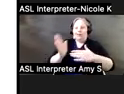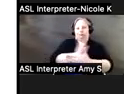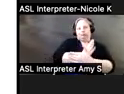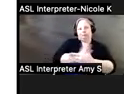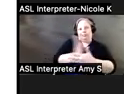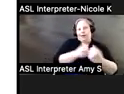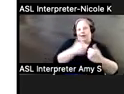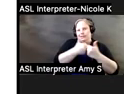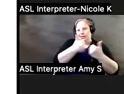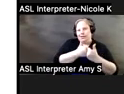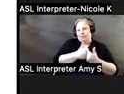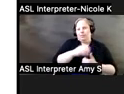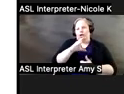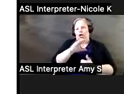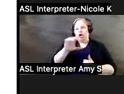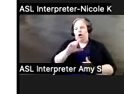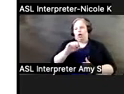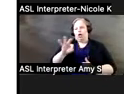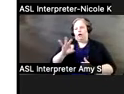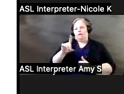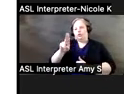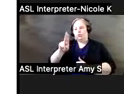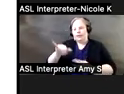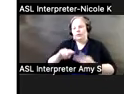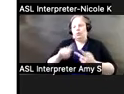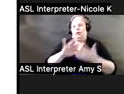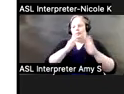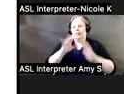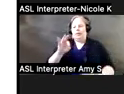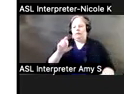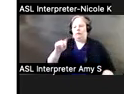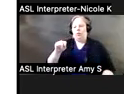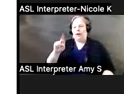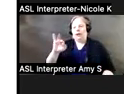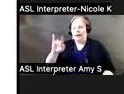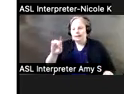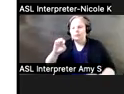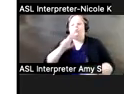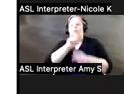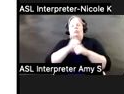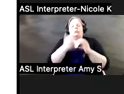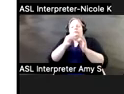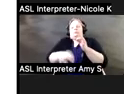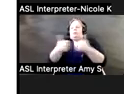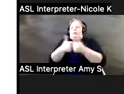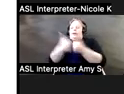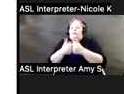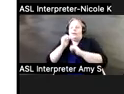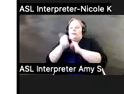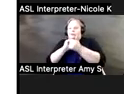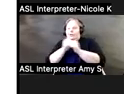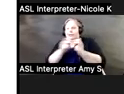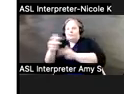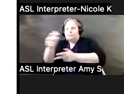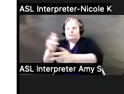fast games like Call of Duty or online Fortnite, or do they just want to play some simple games with their friends, like racing games,